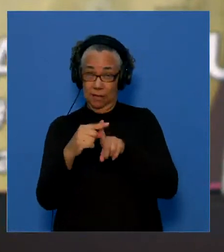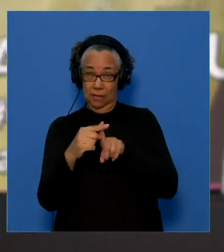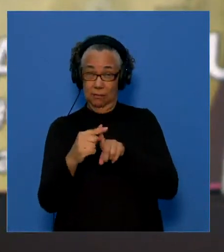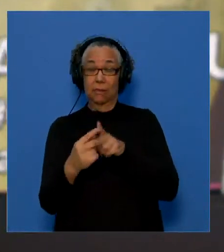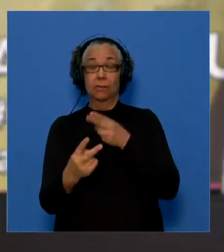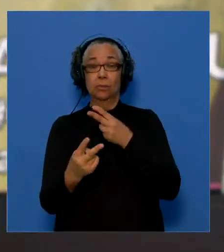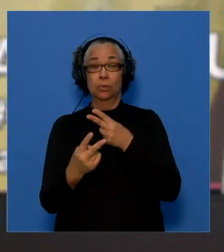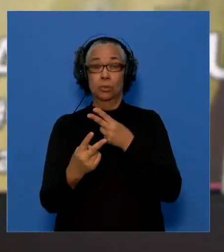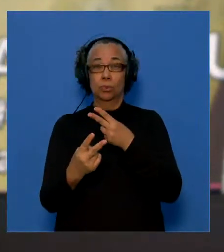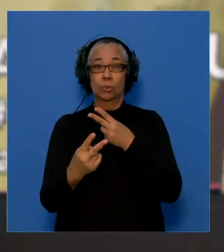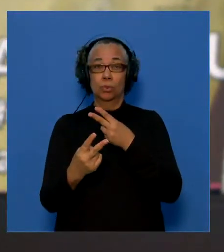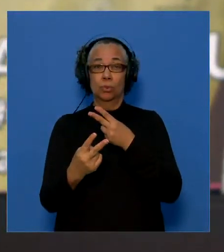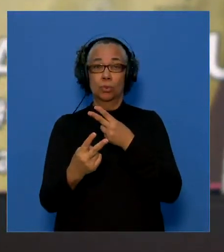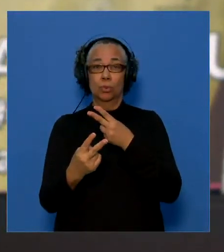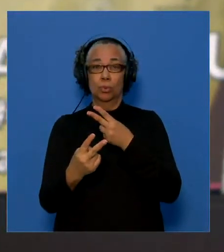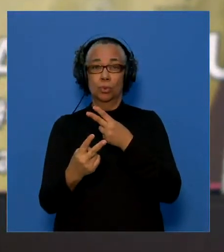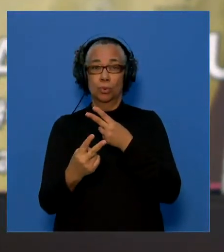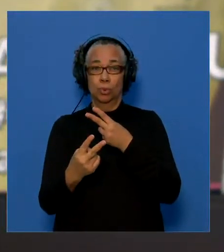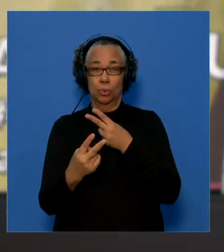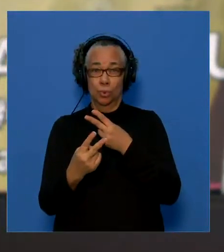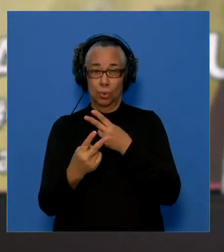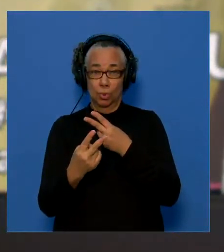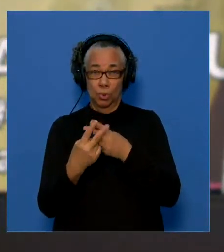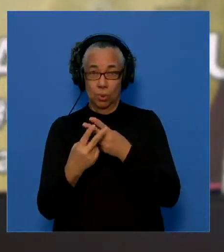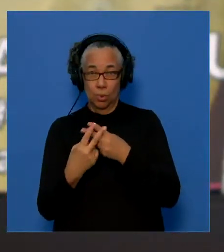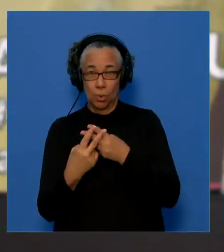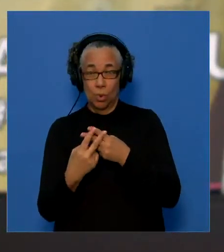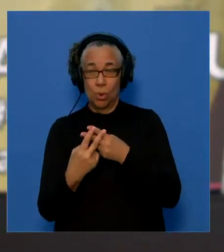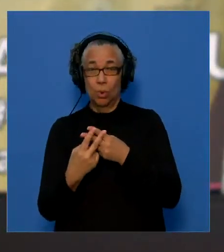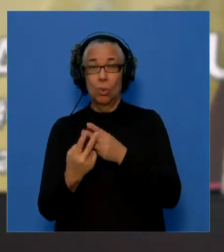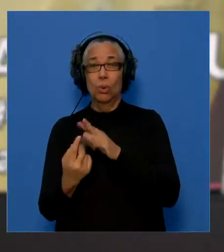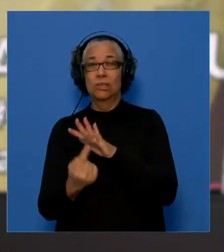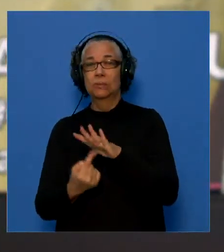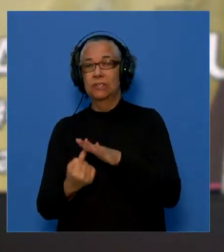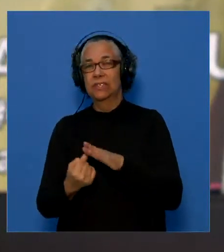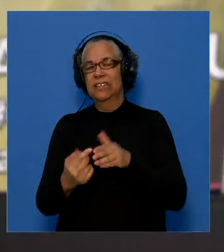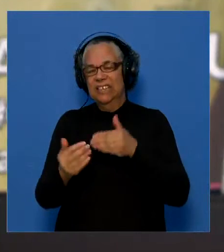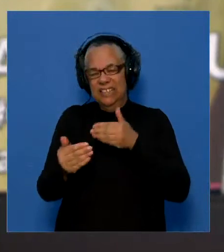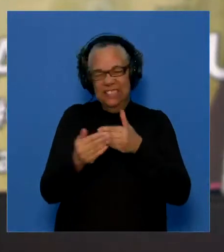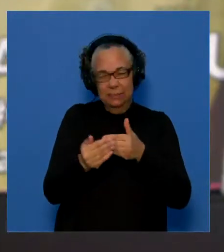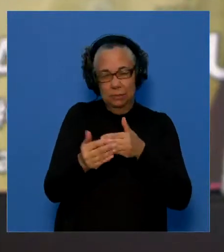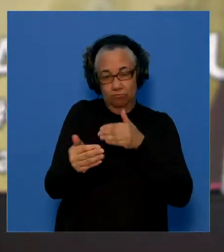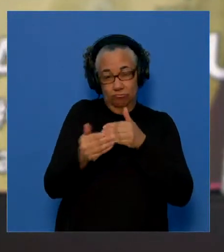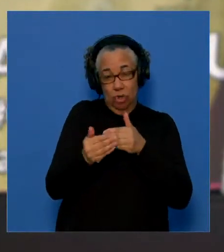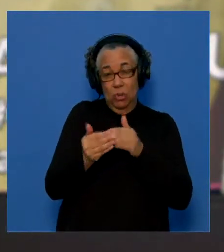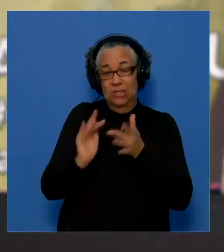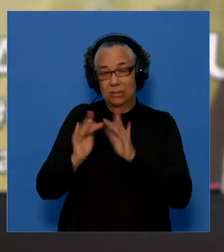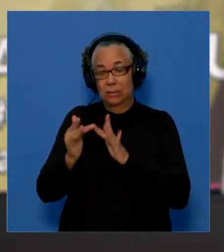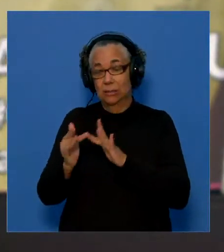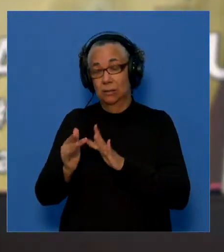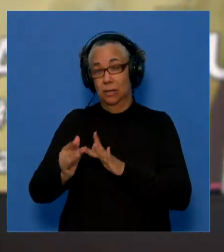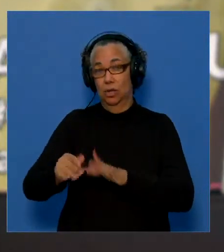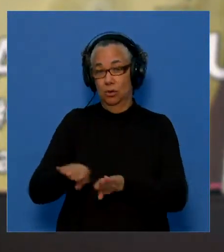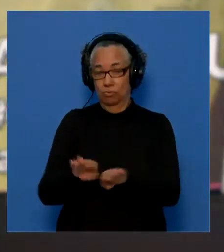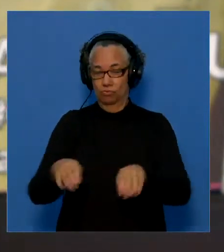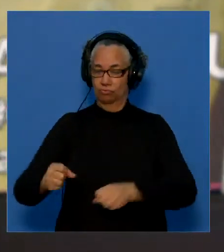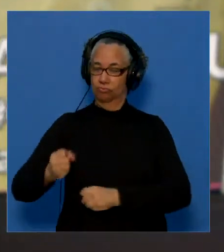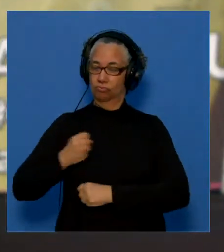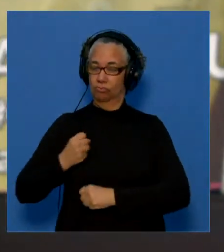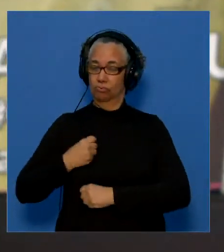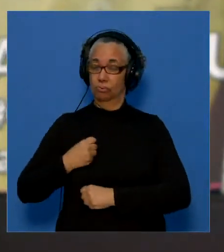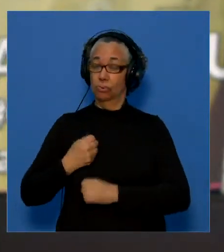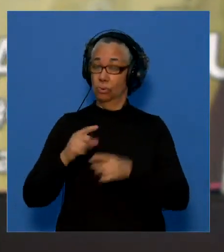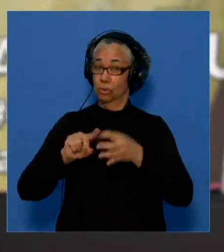as are their close contacts, I can advise that the Bermuda Regiment soldiers starting today are currently being